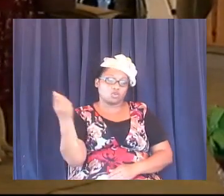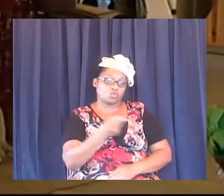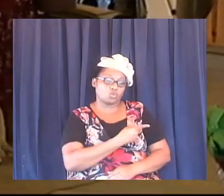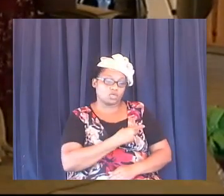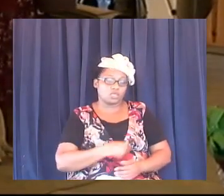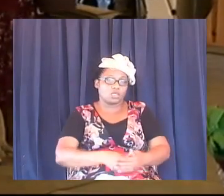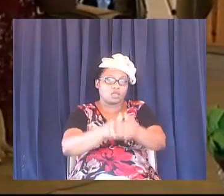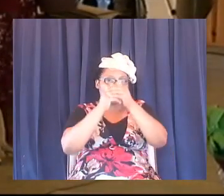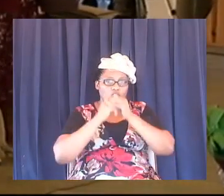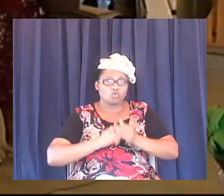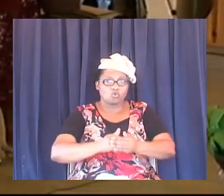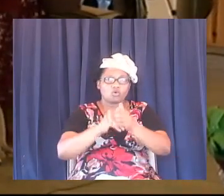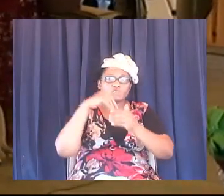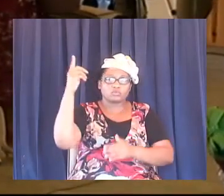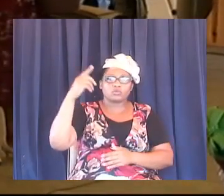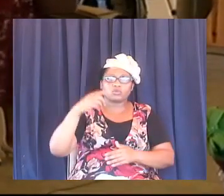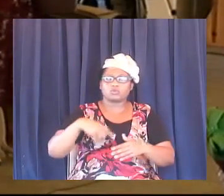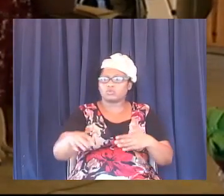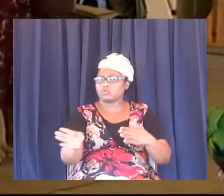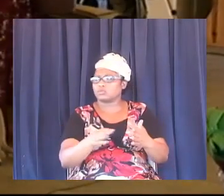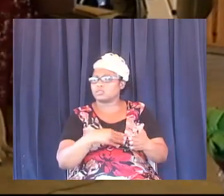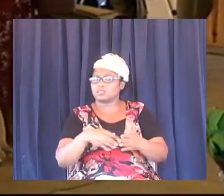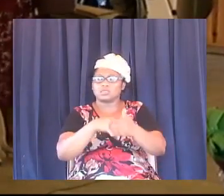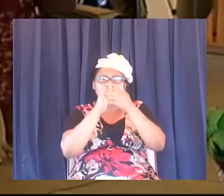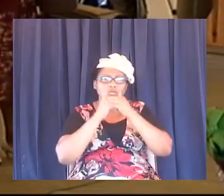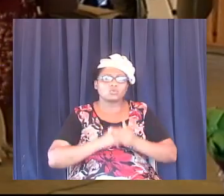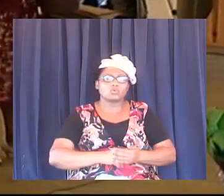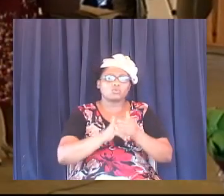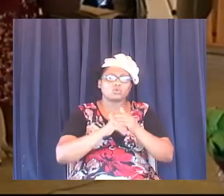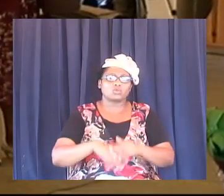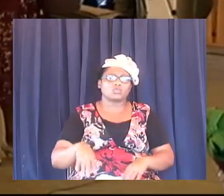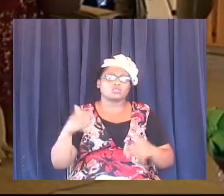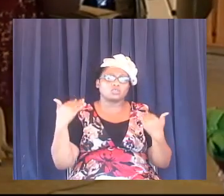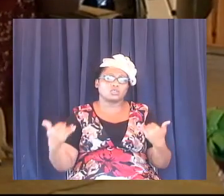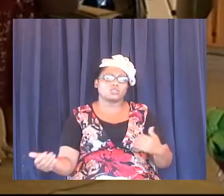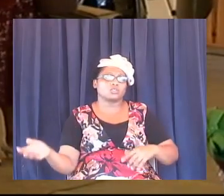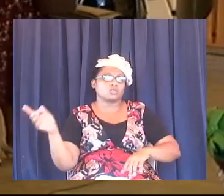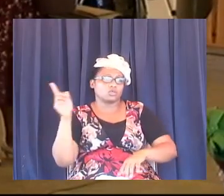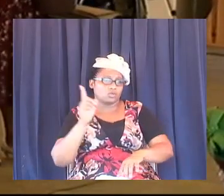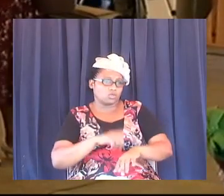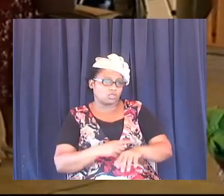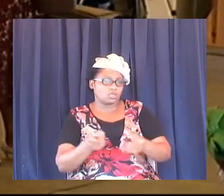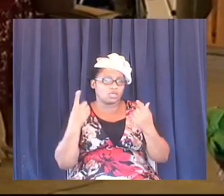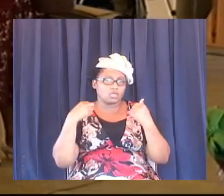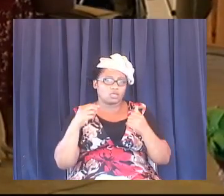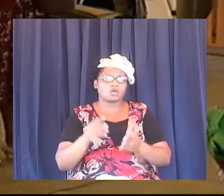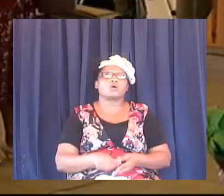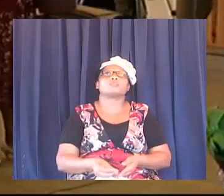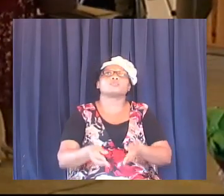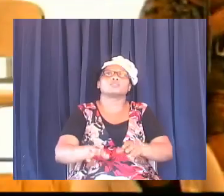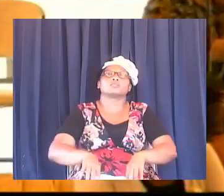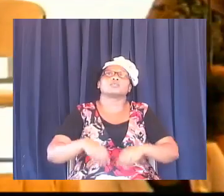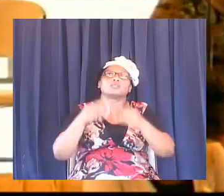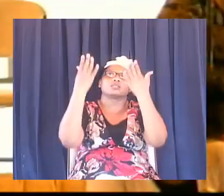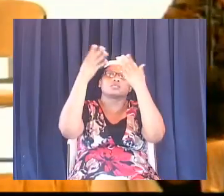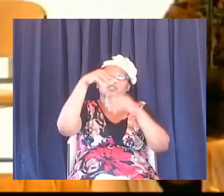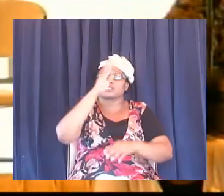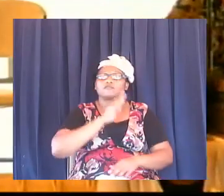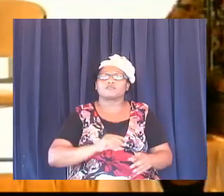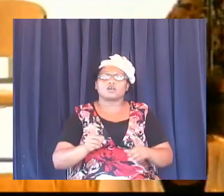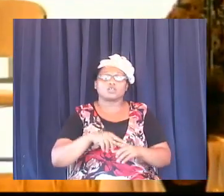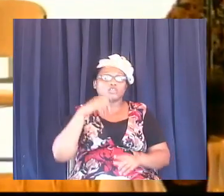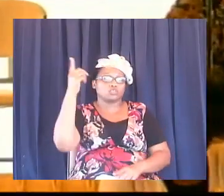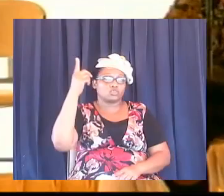God, in singing, in worshiping, God. And now time's come, God, for us to give, God, to you,